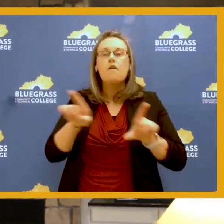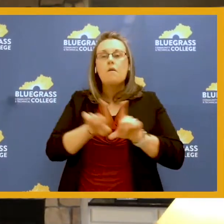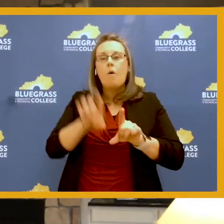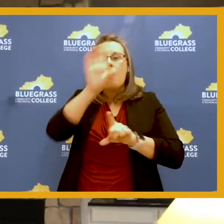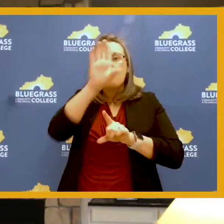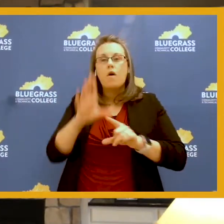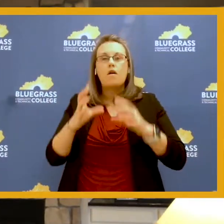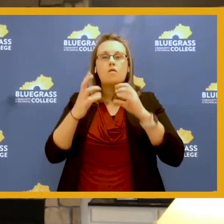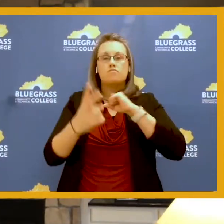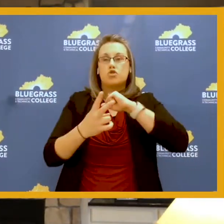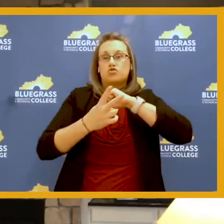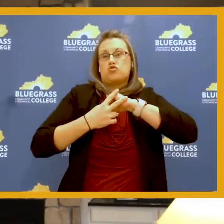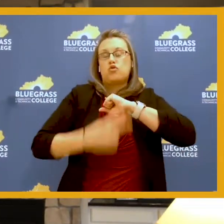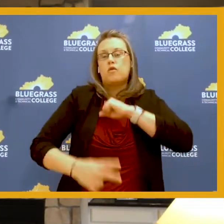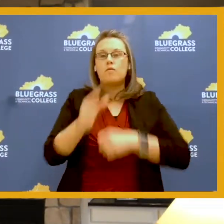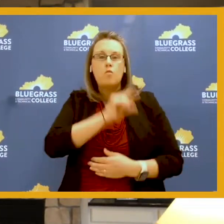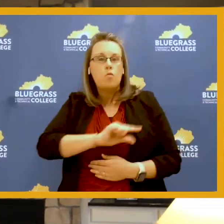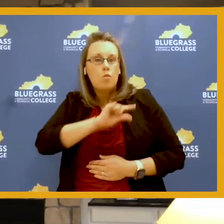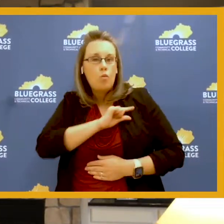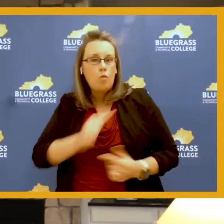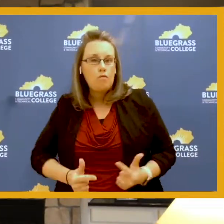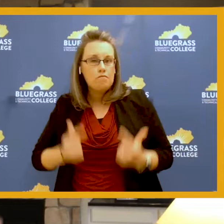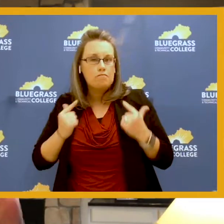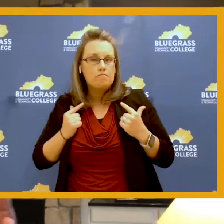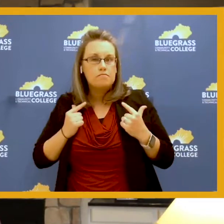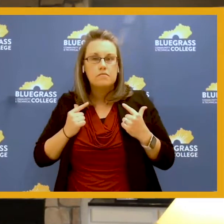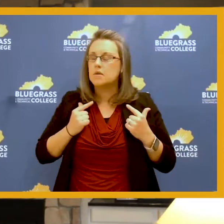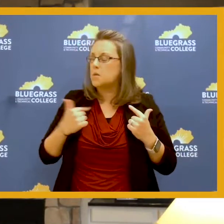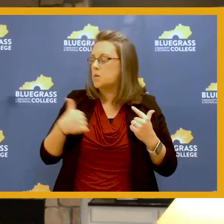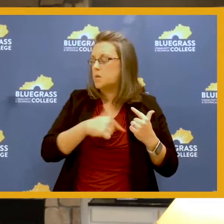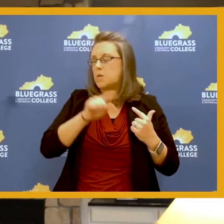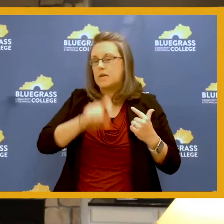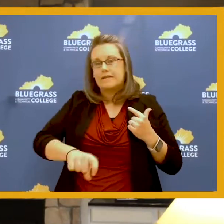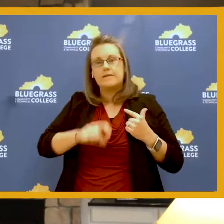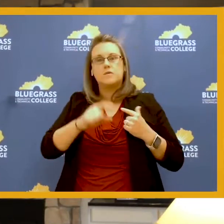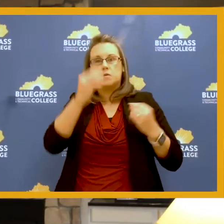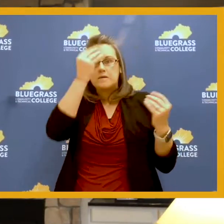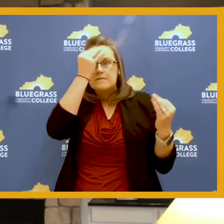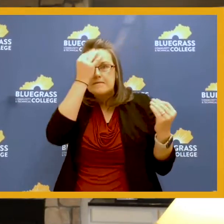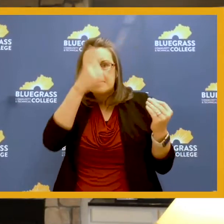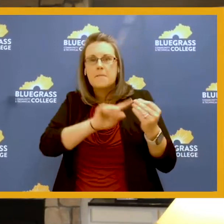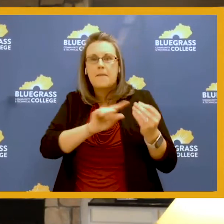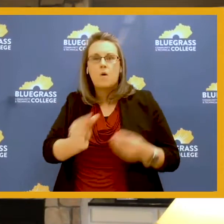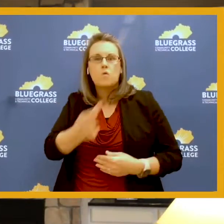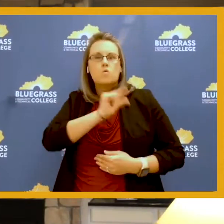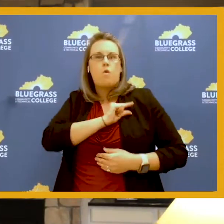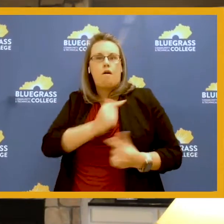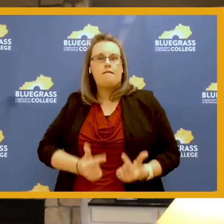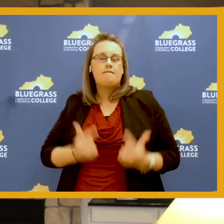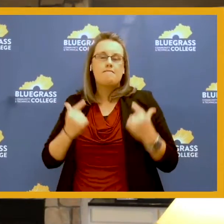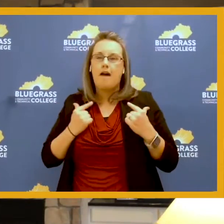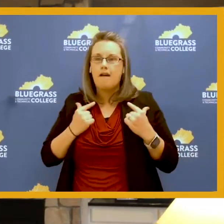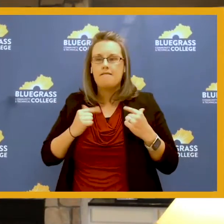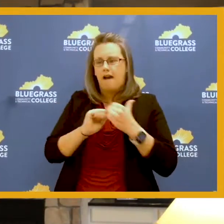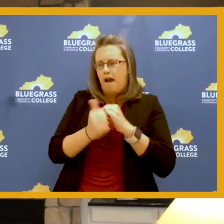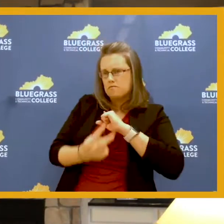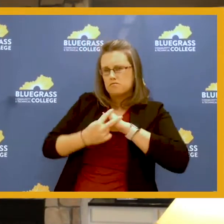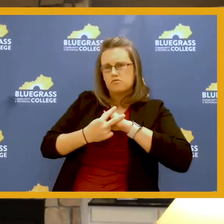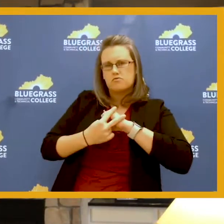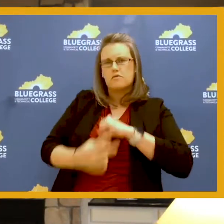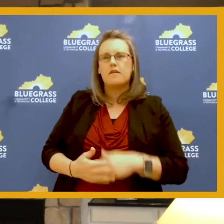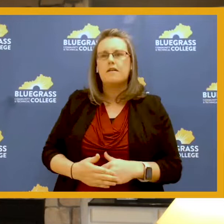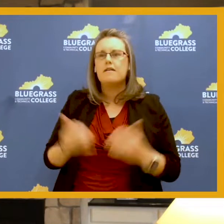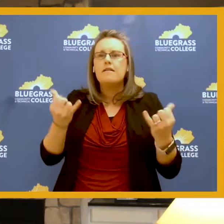to preserve the quality of our democracy. And Lord have mercy, we need to be thinking about that. Now, as you go out into this world